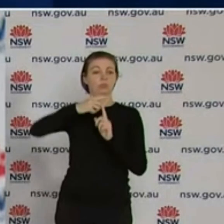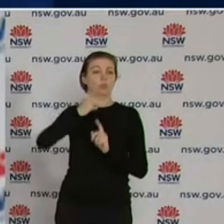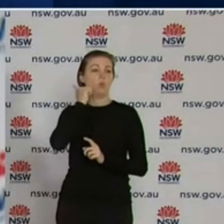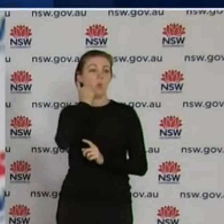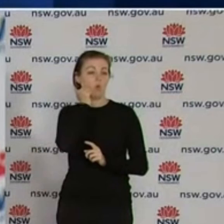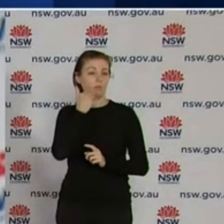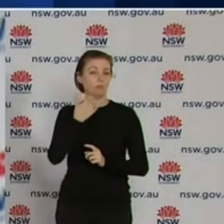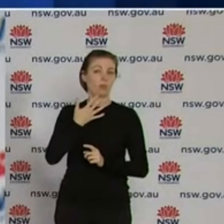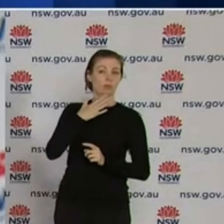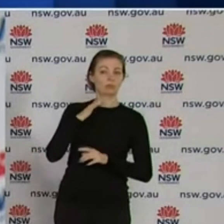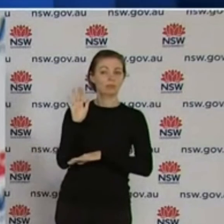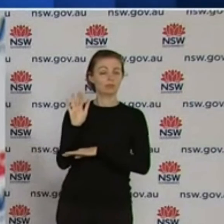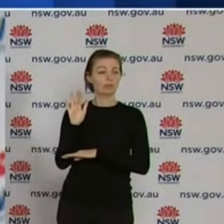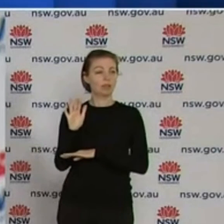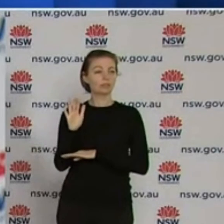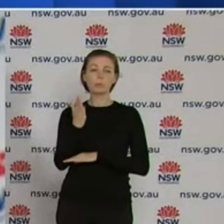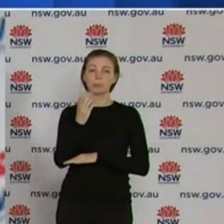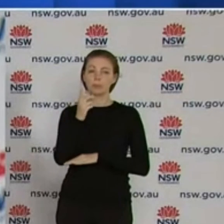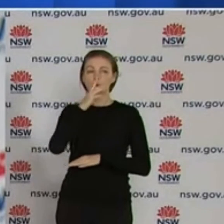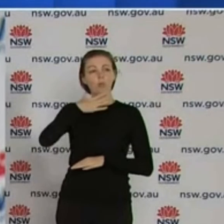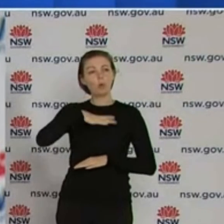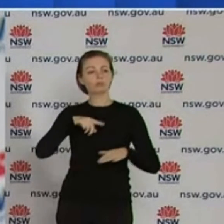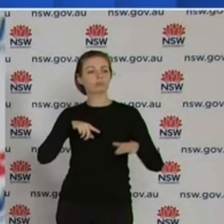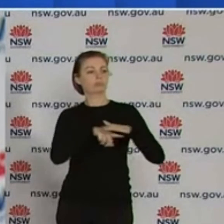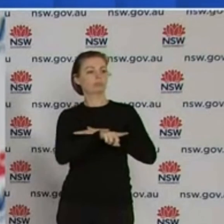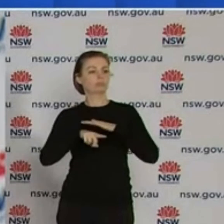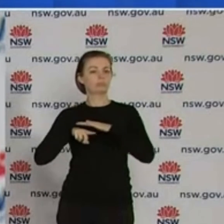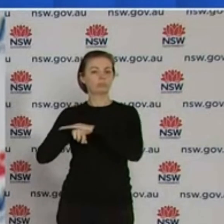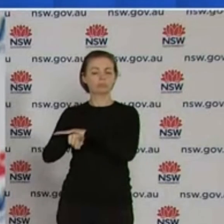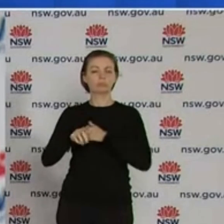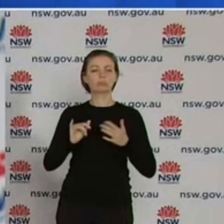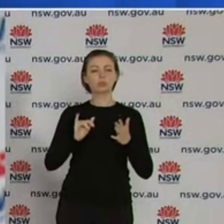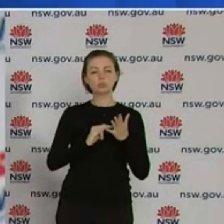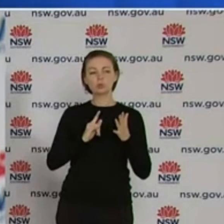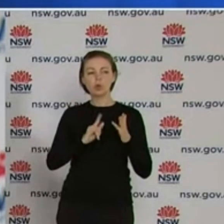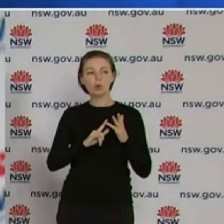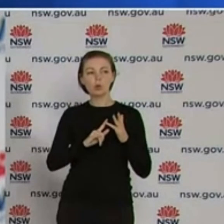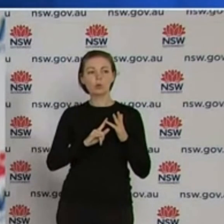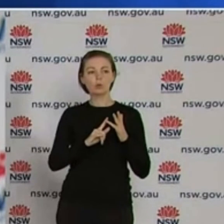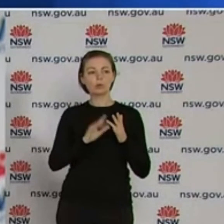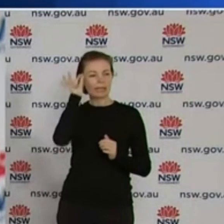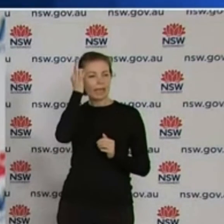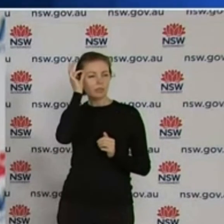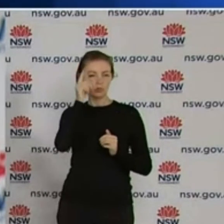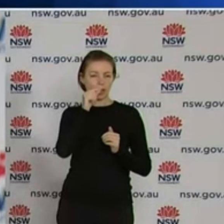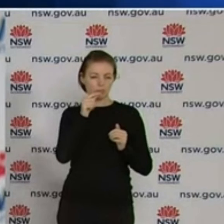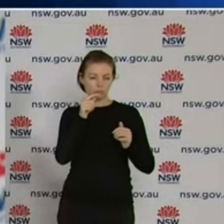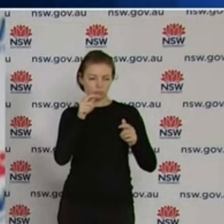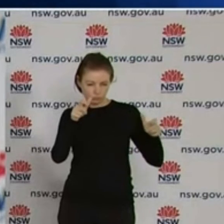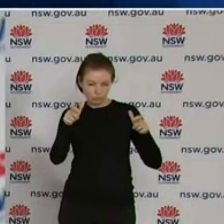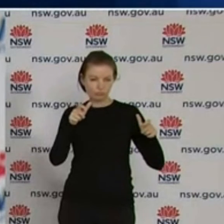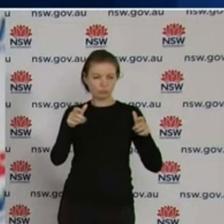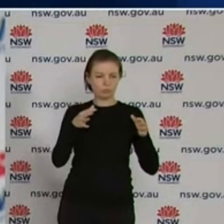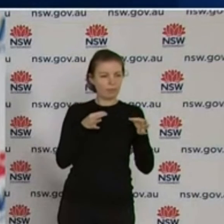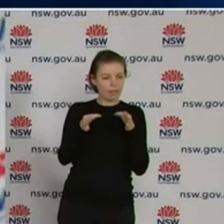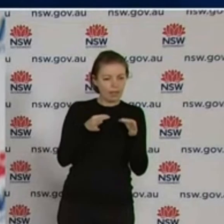opportunity for all managers of public pools in the main. There'll be councils and other owners will be able to look at those plans, adhere to